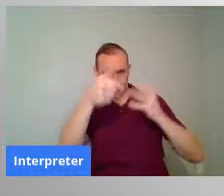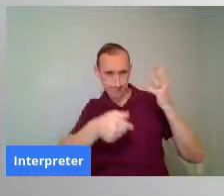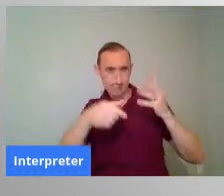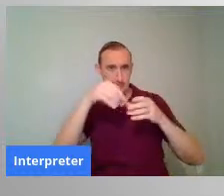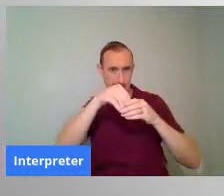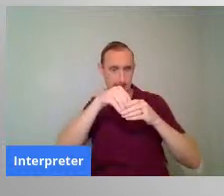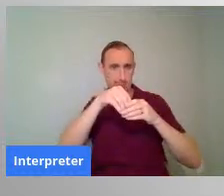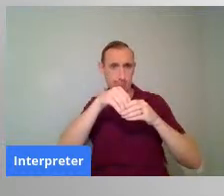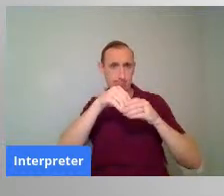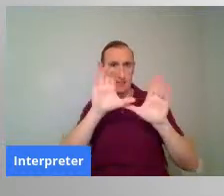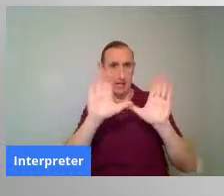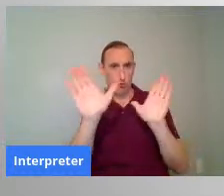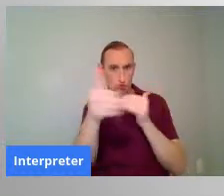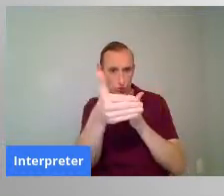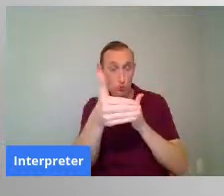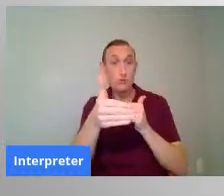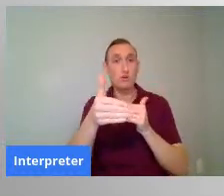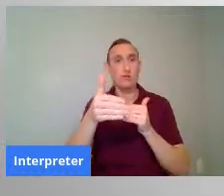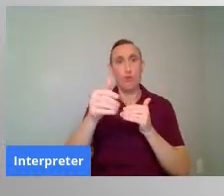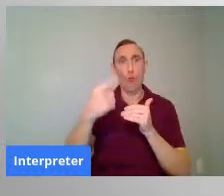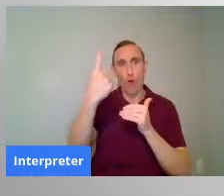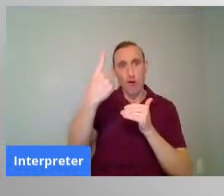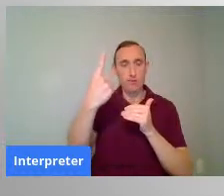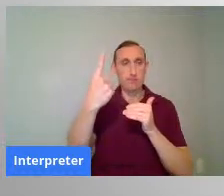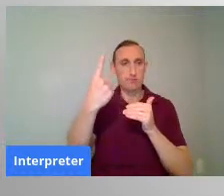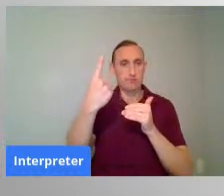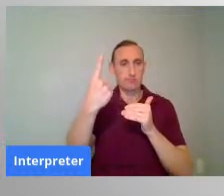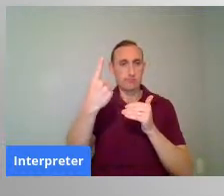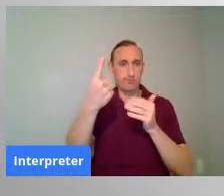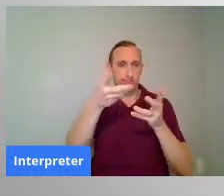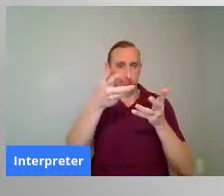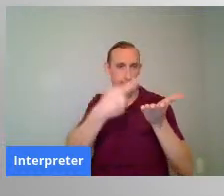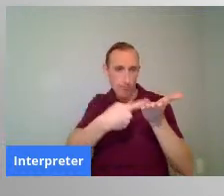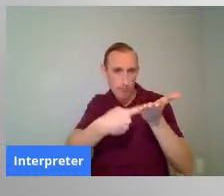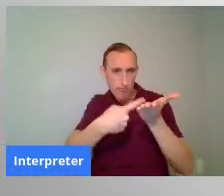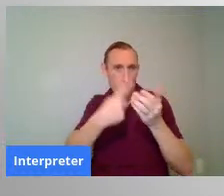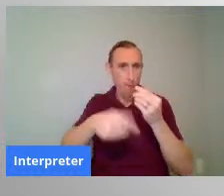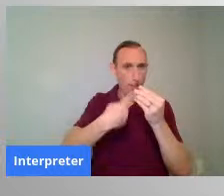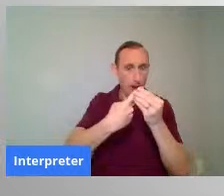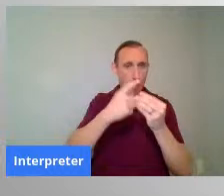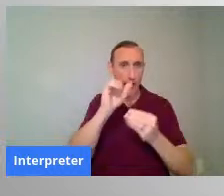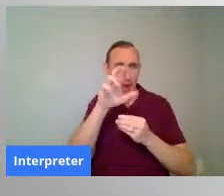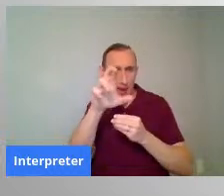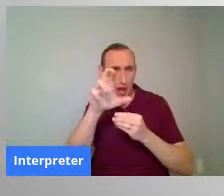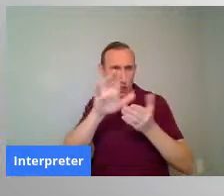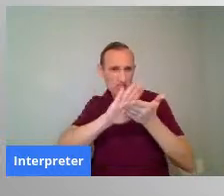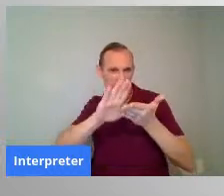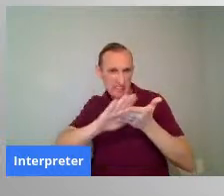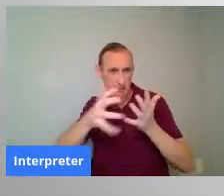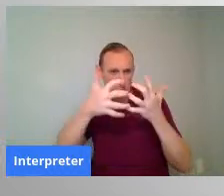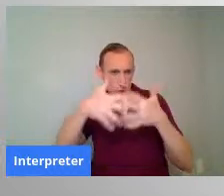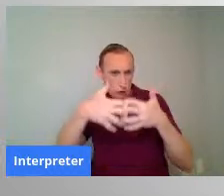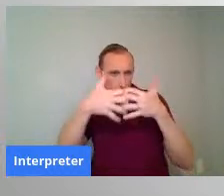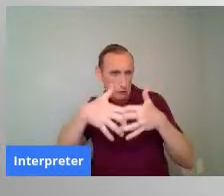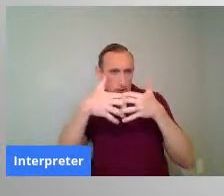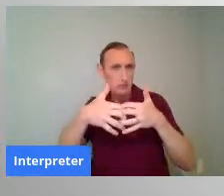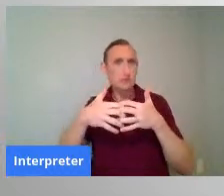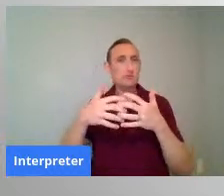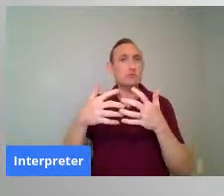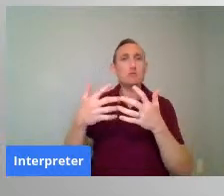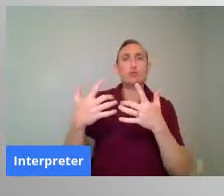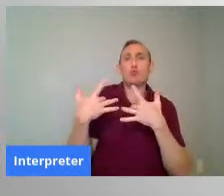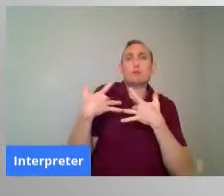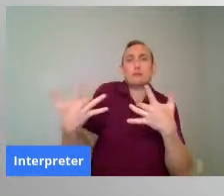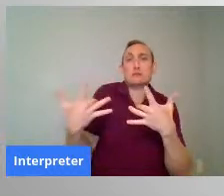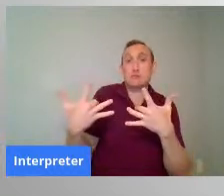air purifiers also, and where we've landed on that. So I know that's something, I haven't